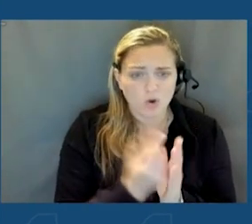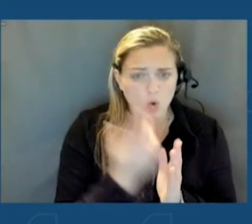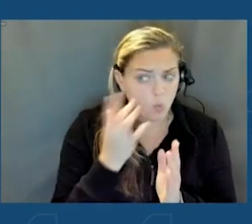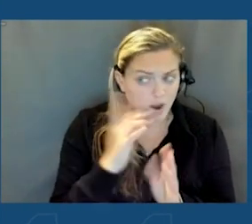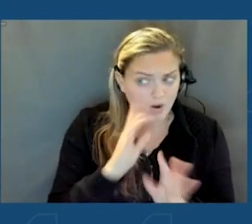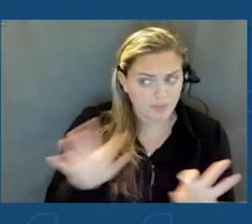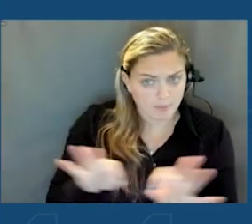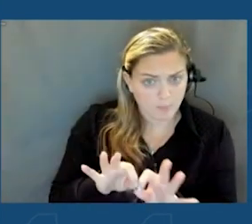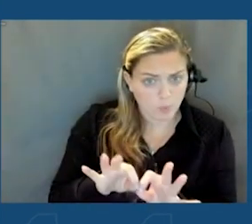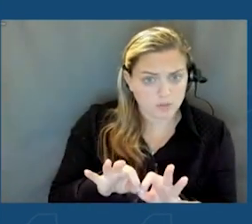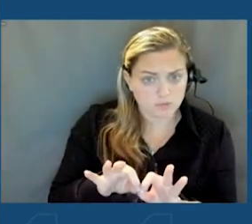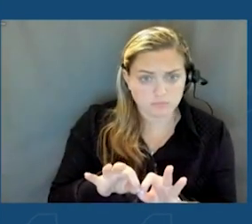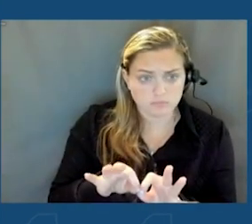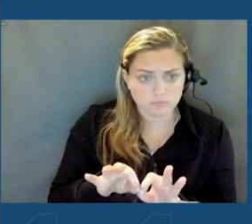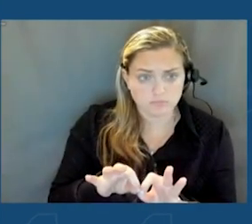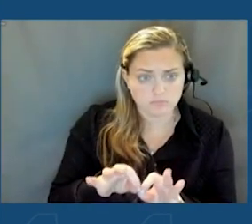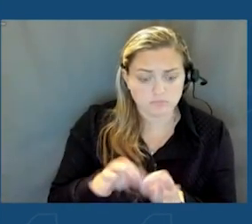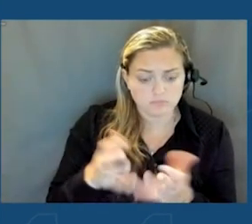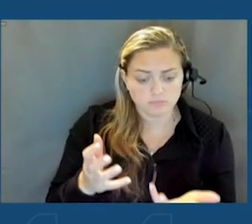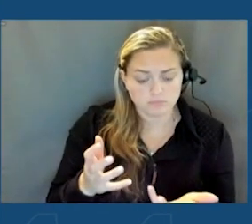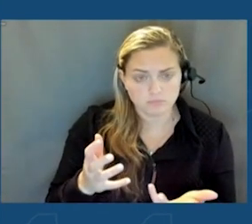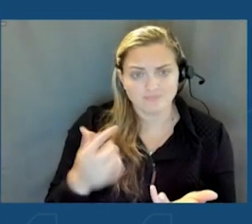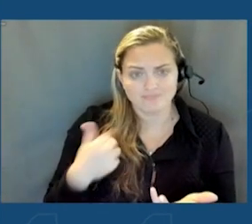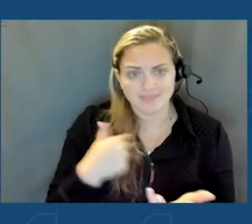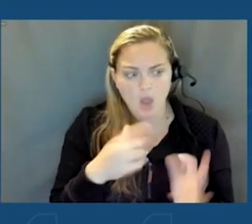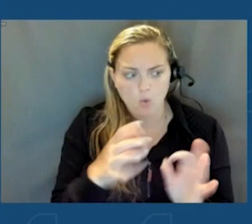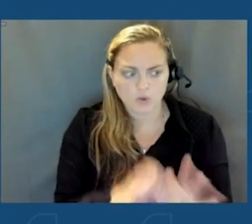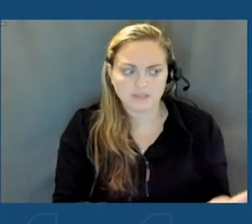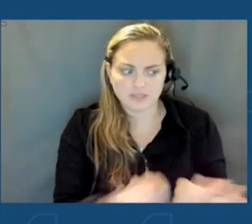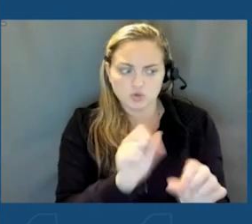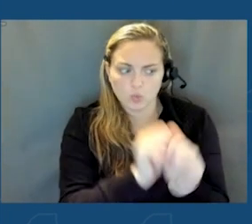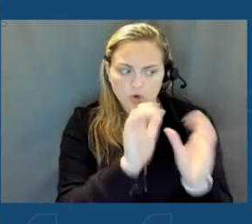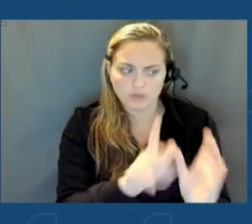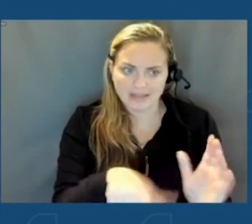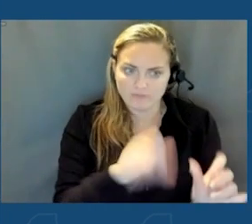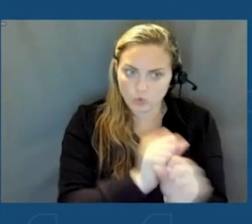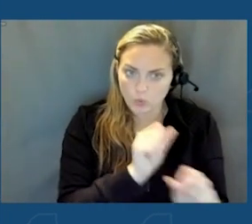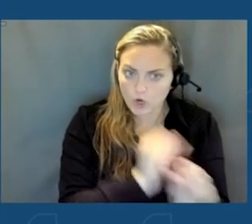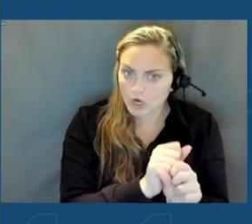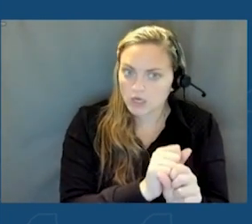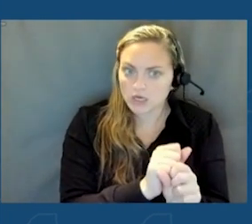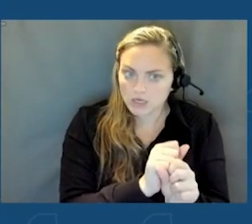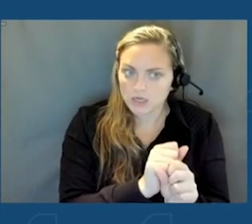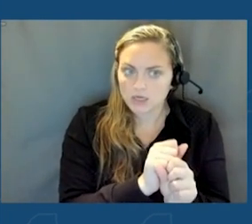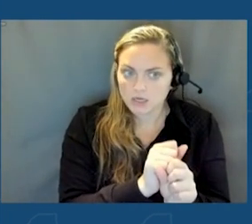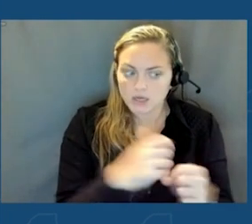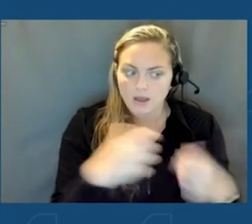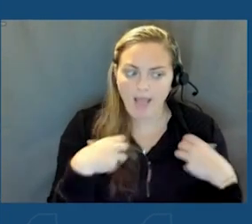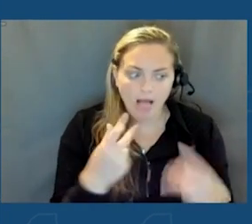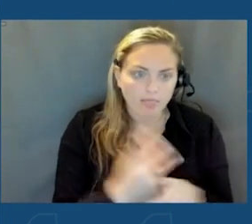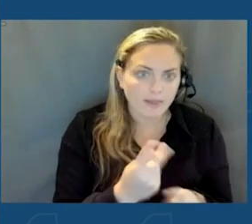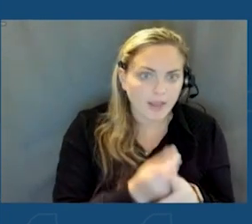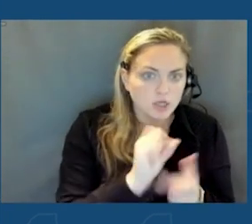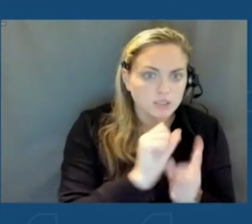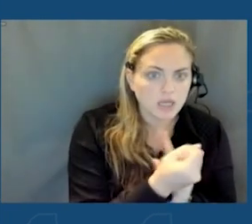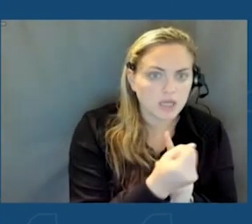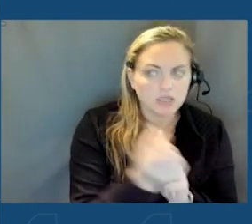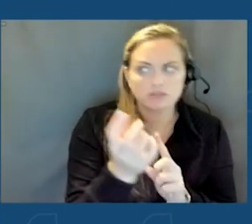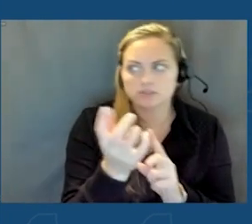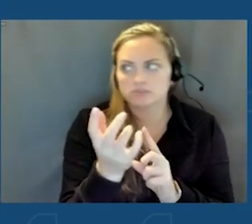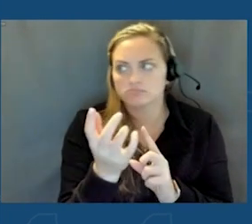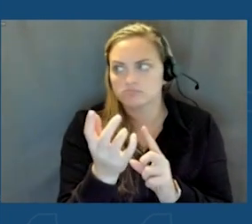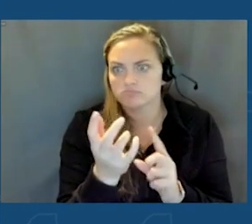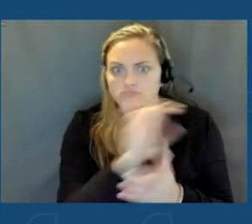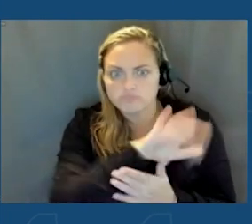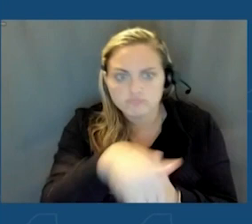important? Because our essential workers have to work in healthcare settings around the clock. They are